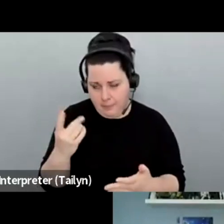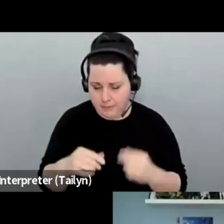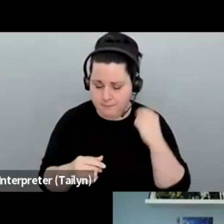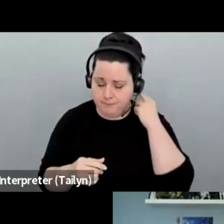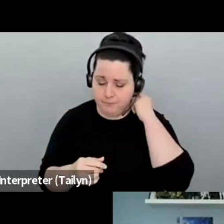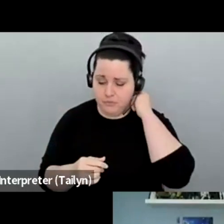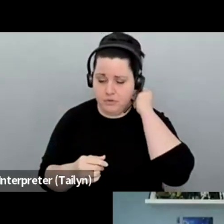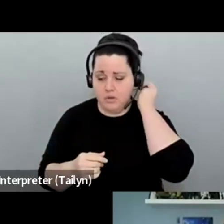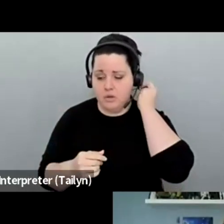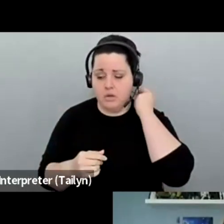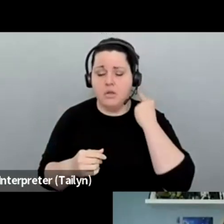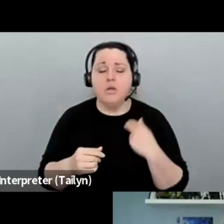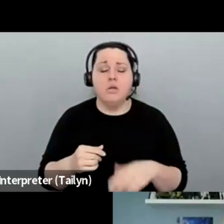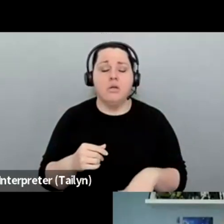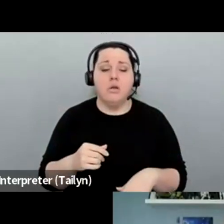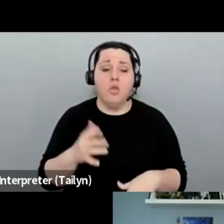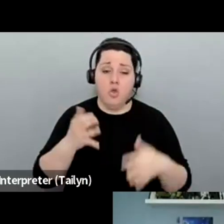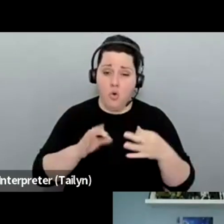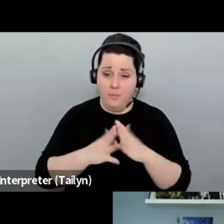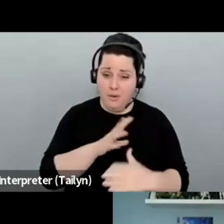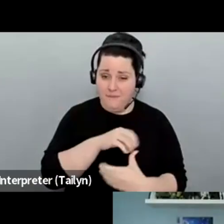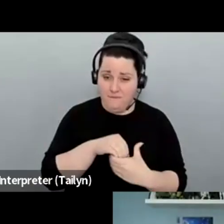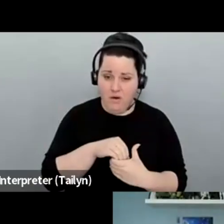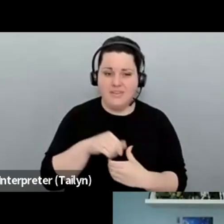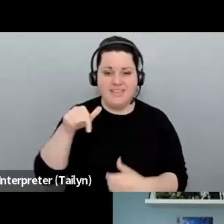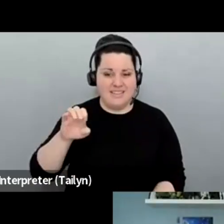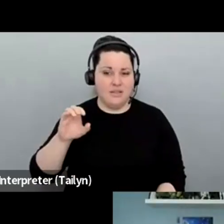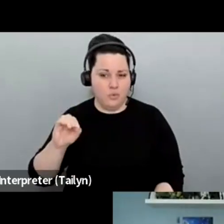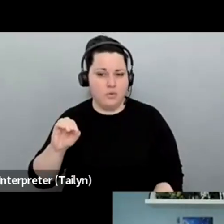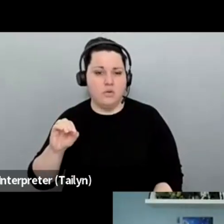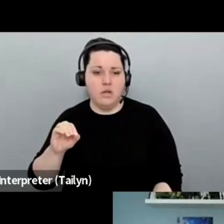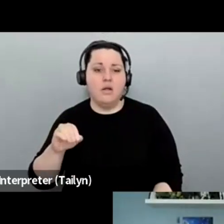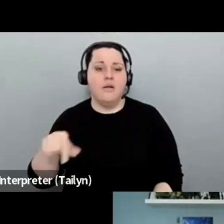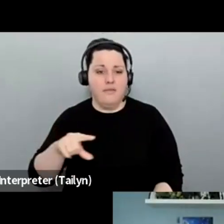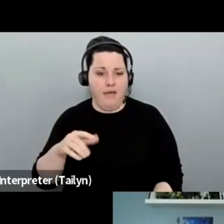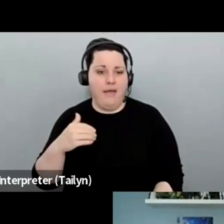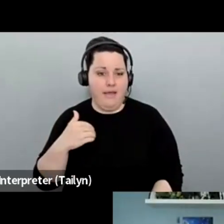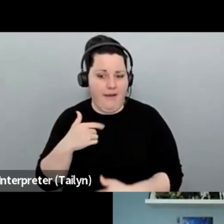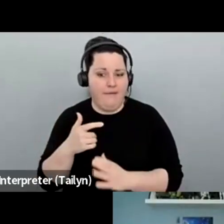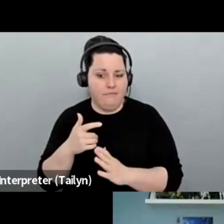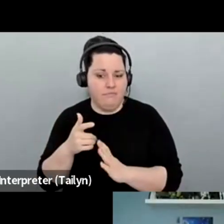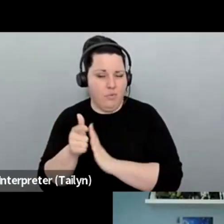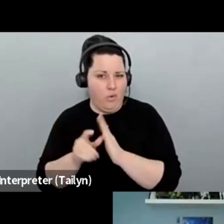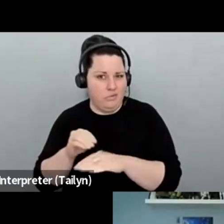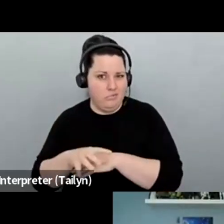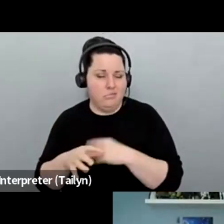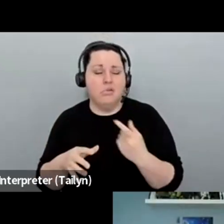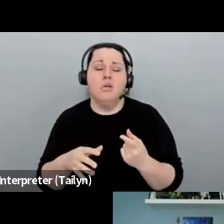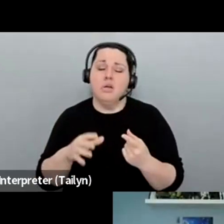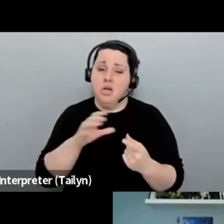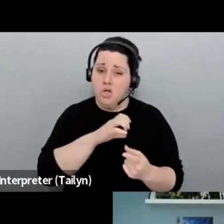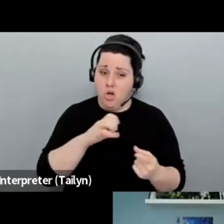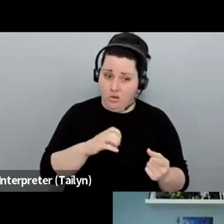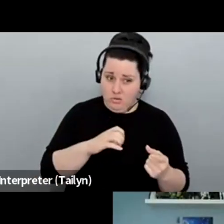And why the courts get involved is that these executive orders do have the force of law. And how Congress plays into this is that